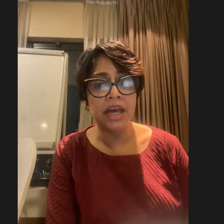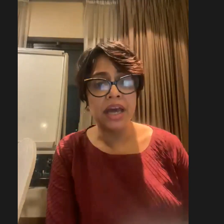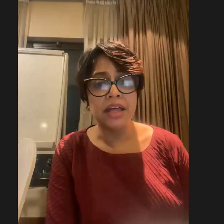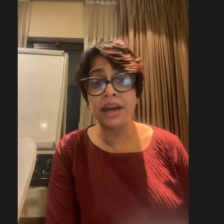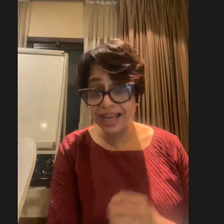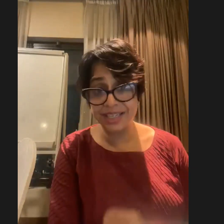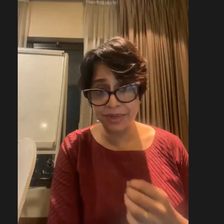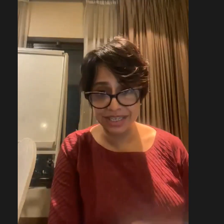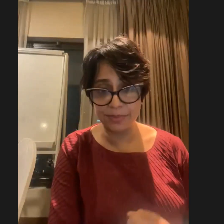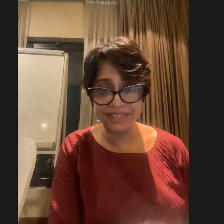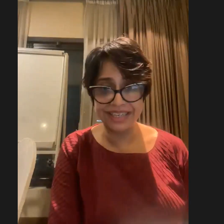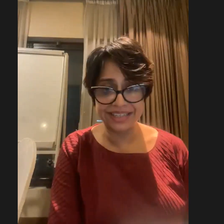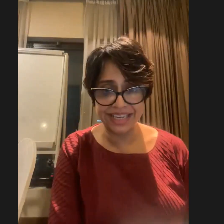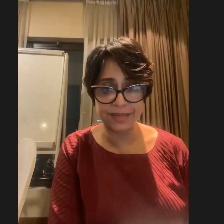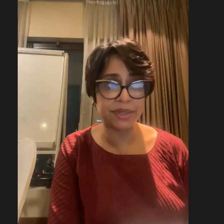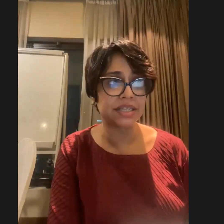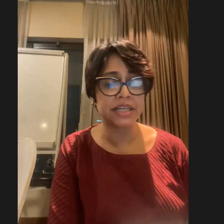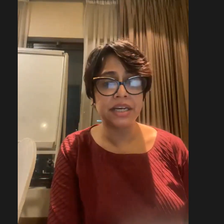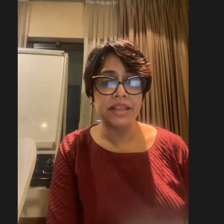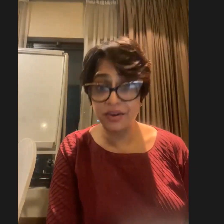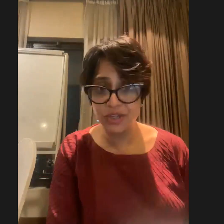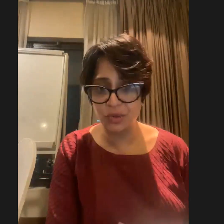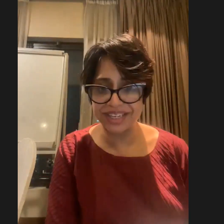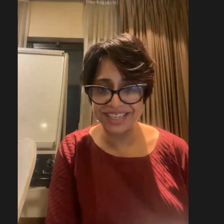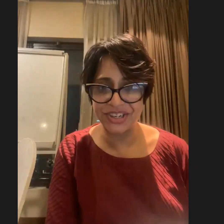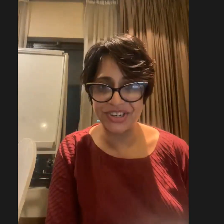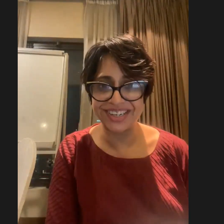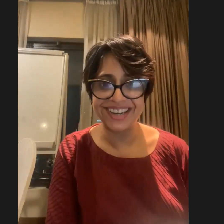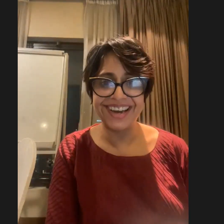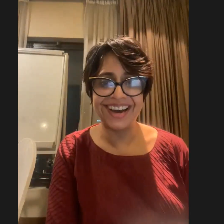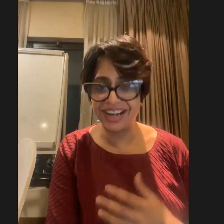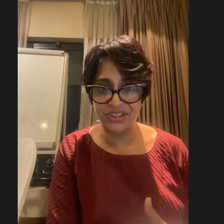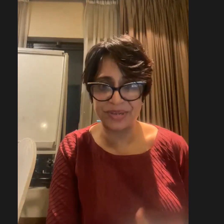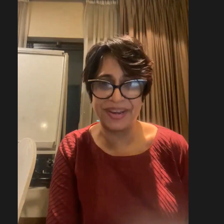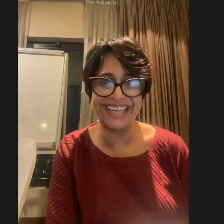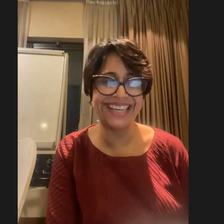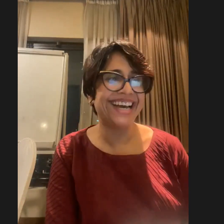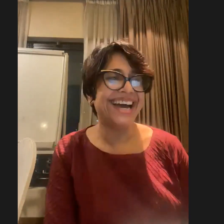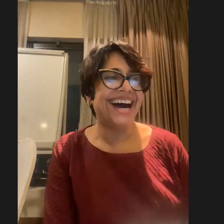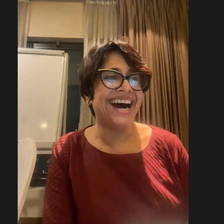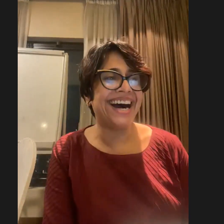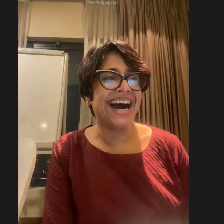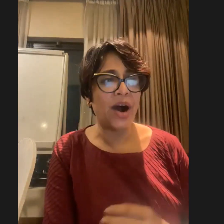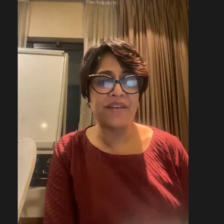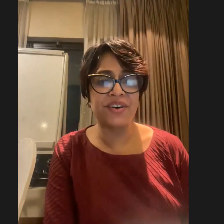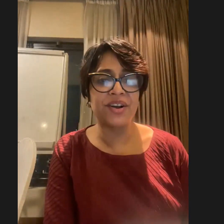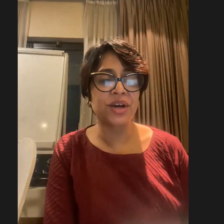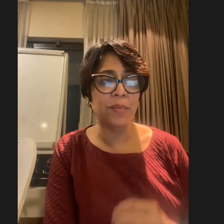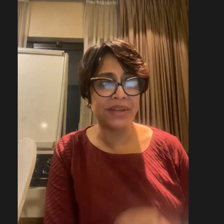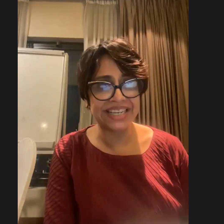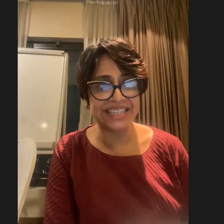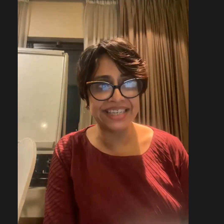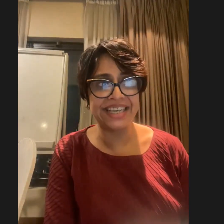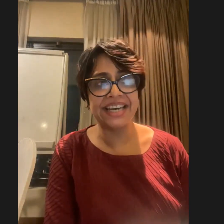scheme, there has to be disability assessment. There is no presentation. It's just me. However,